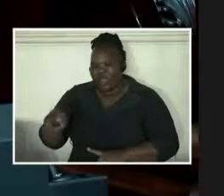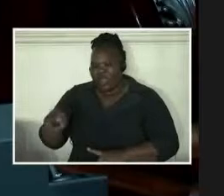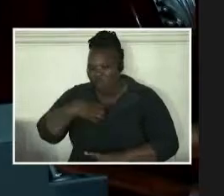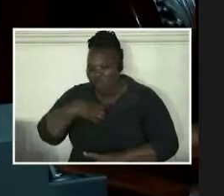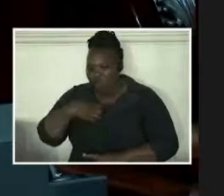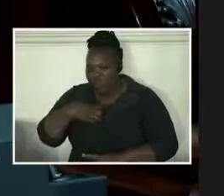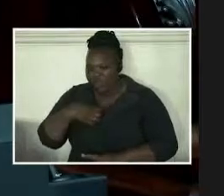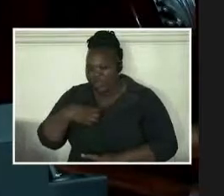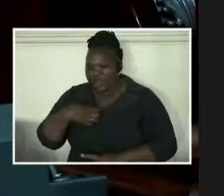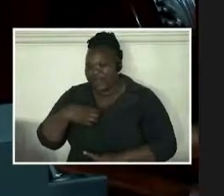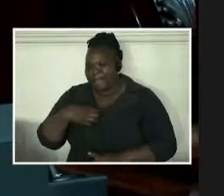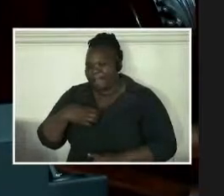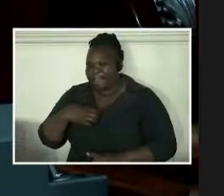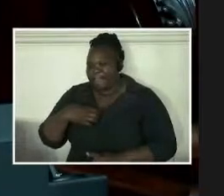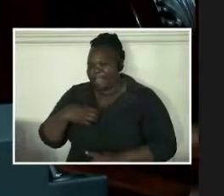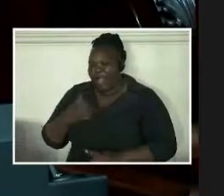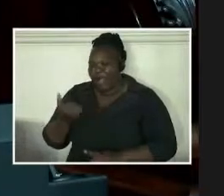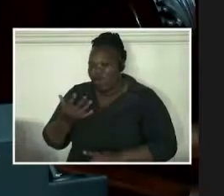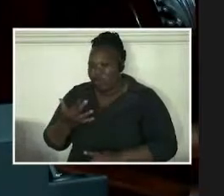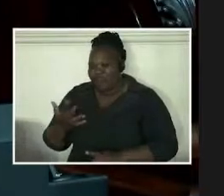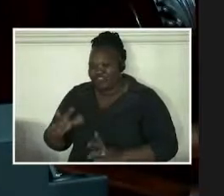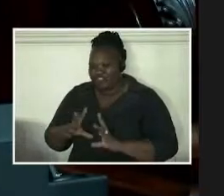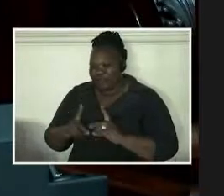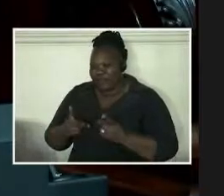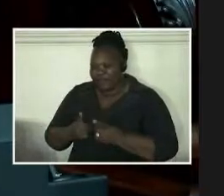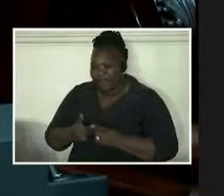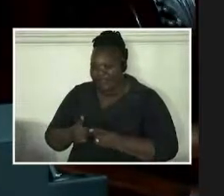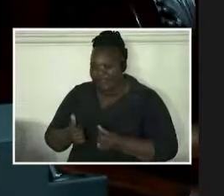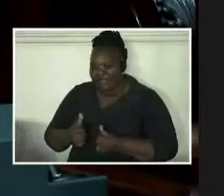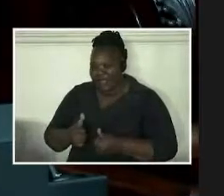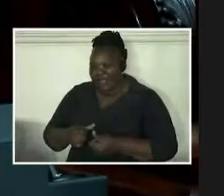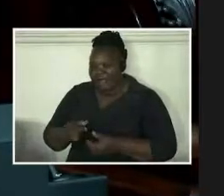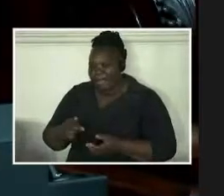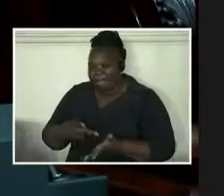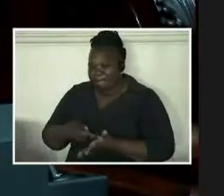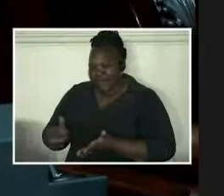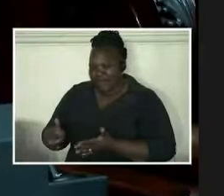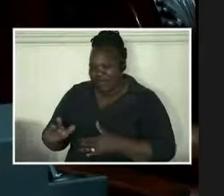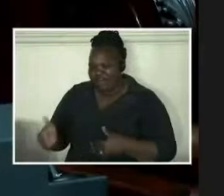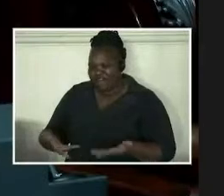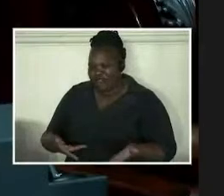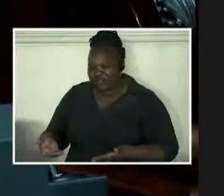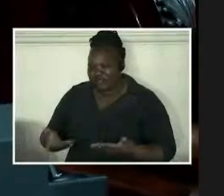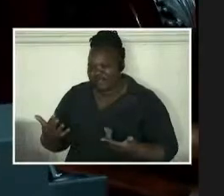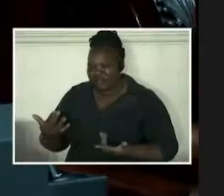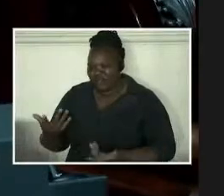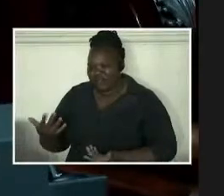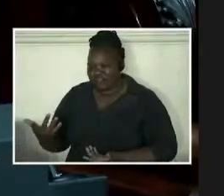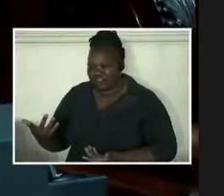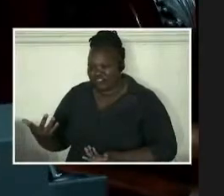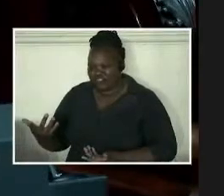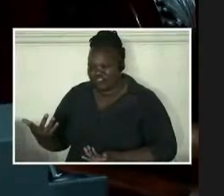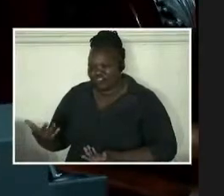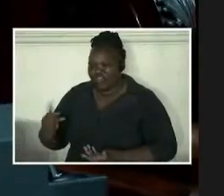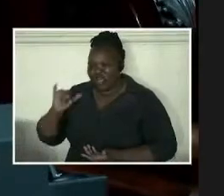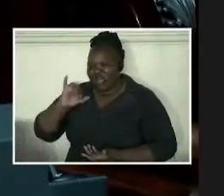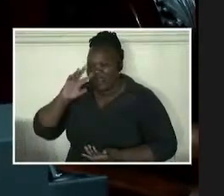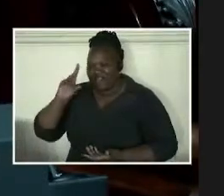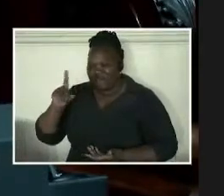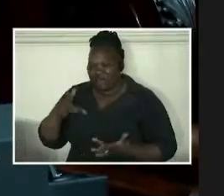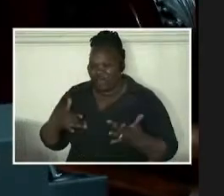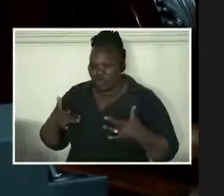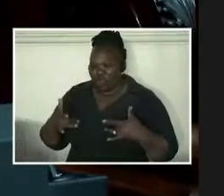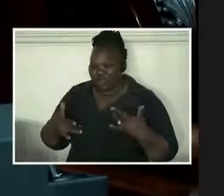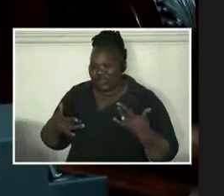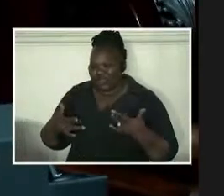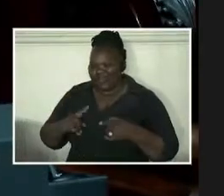incinerator how much does the department pay for the service the main ifps concern is